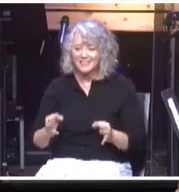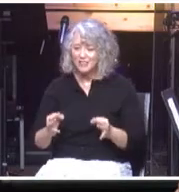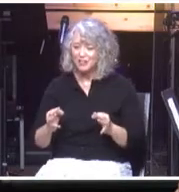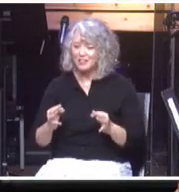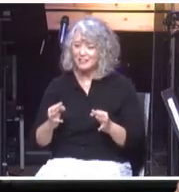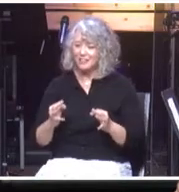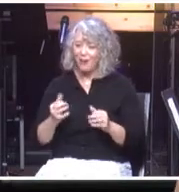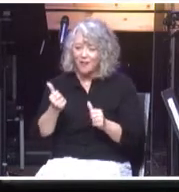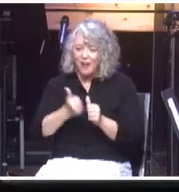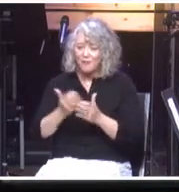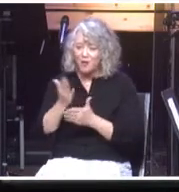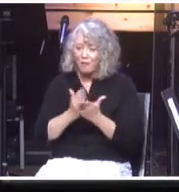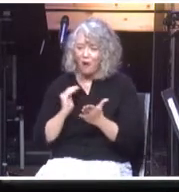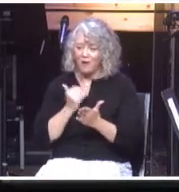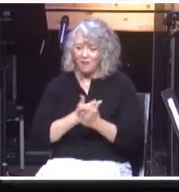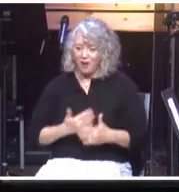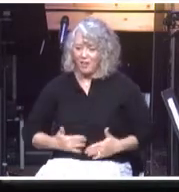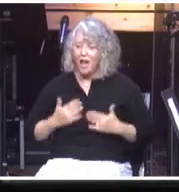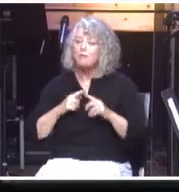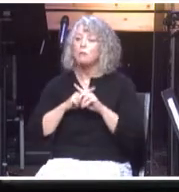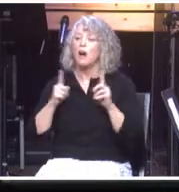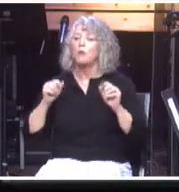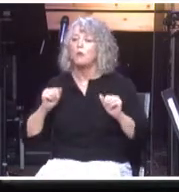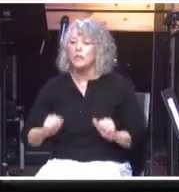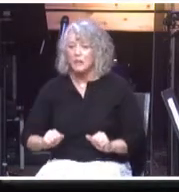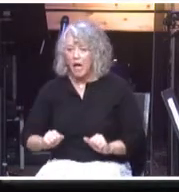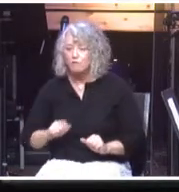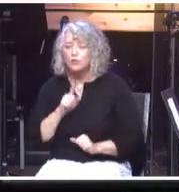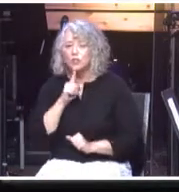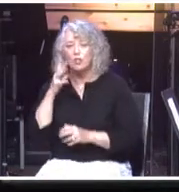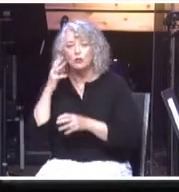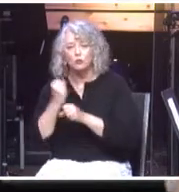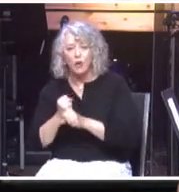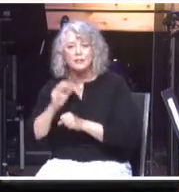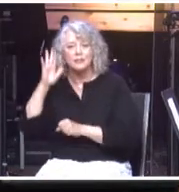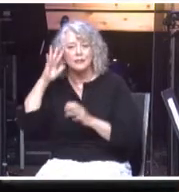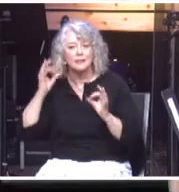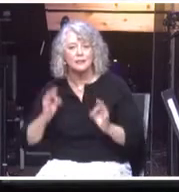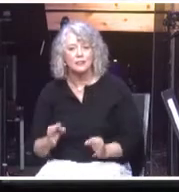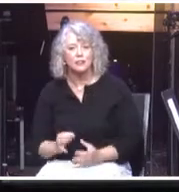lives, but we can certainly trust in them.